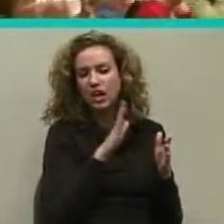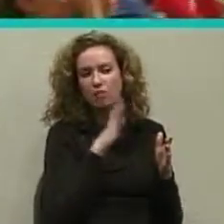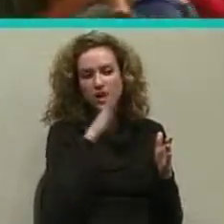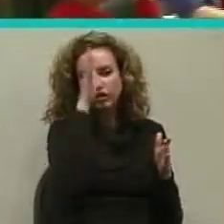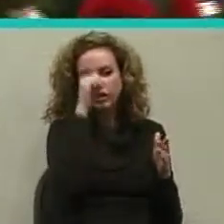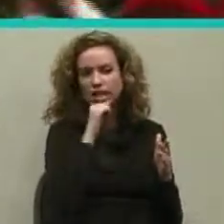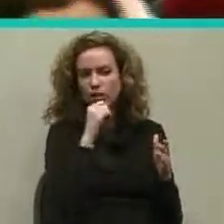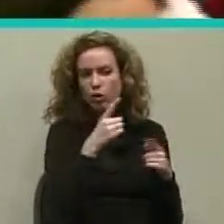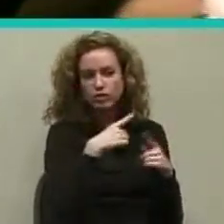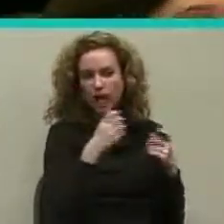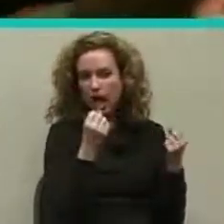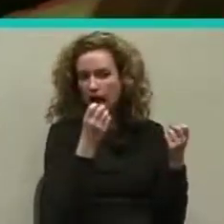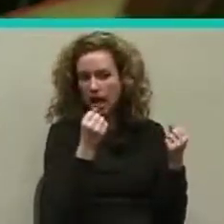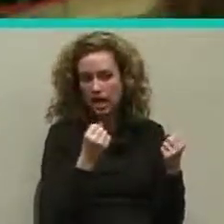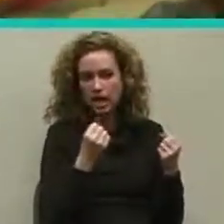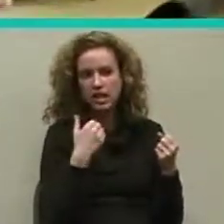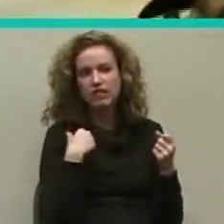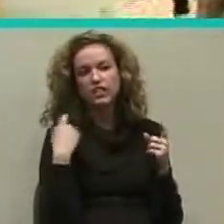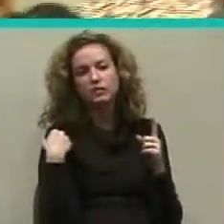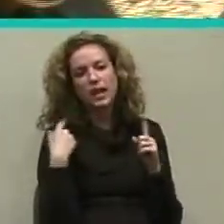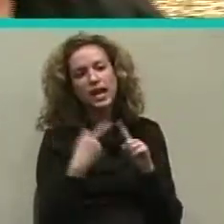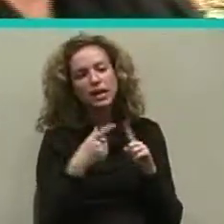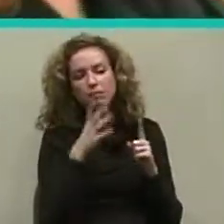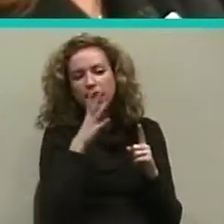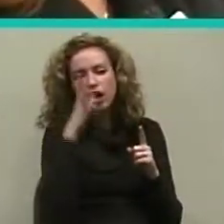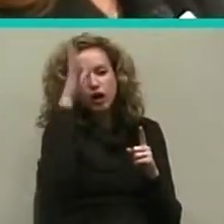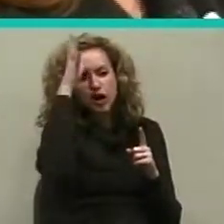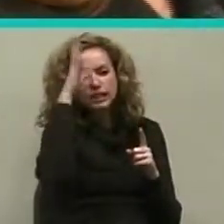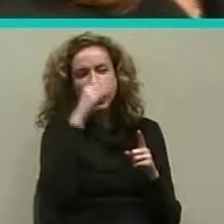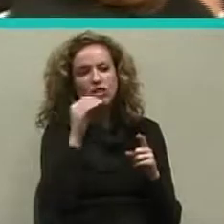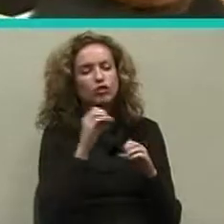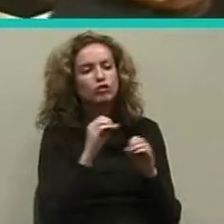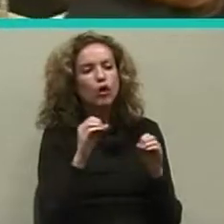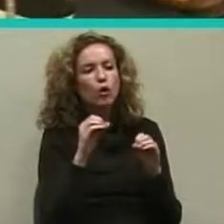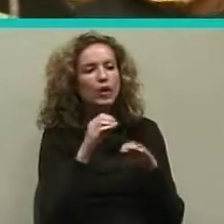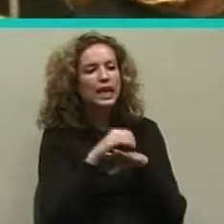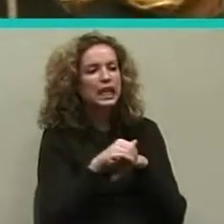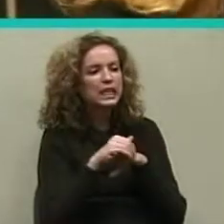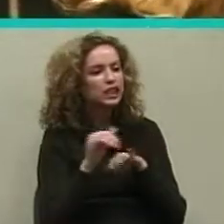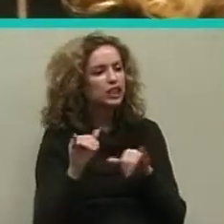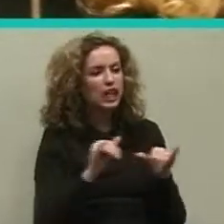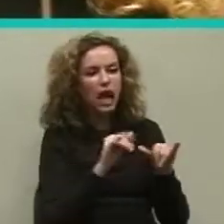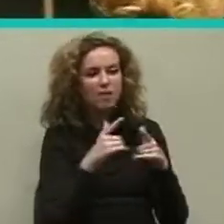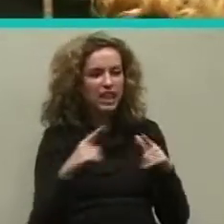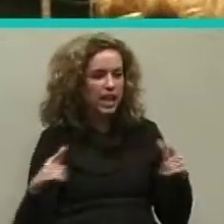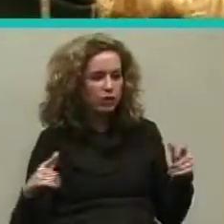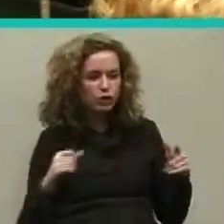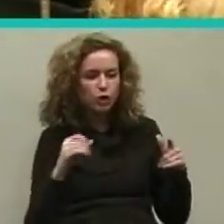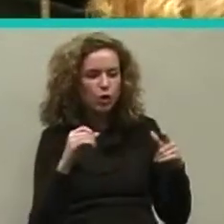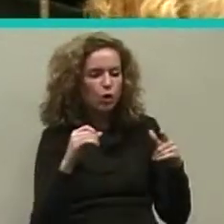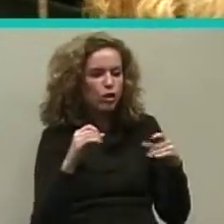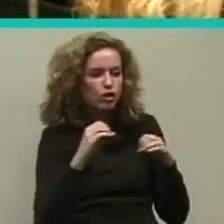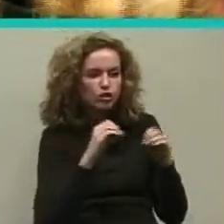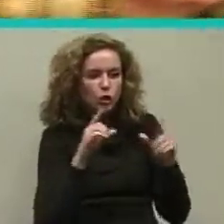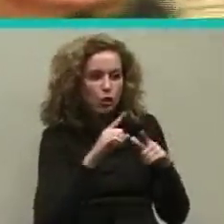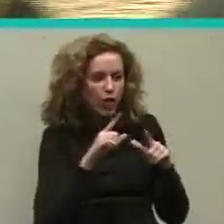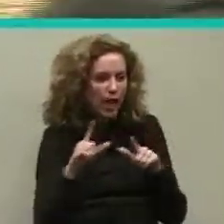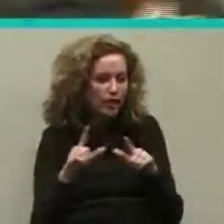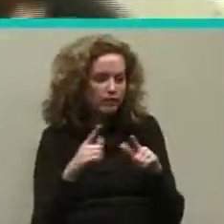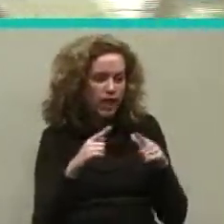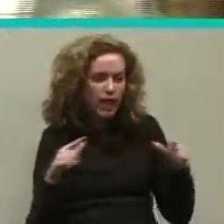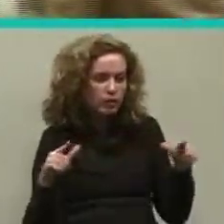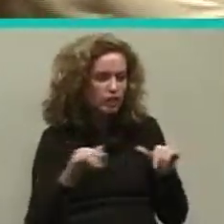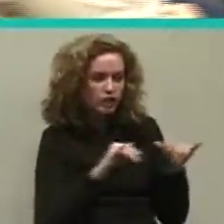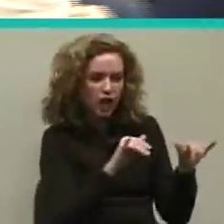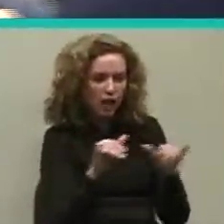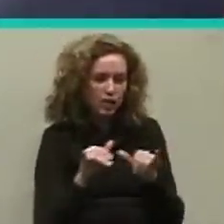Hispanic parents and other cultures where there's not even English as a common language, so no. And quite frankly, we can't